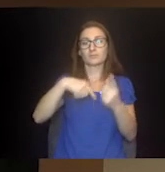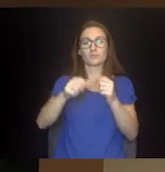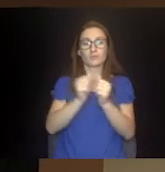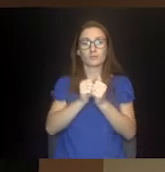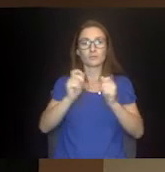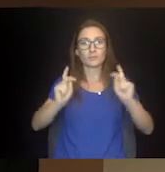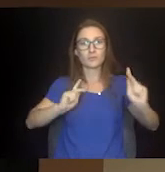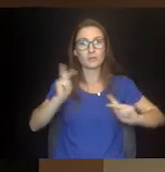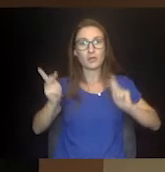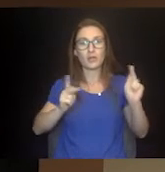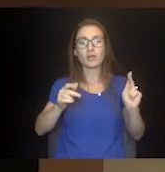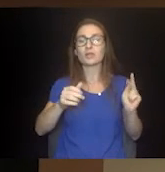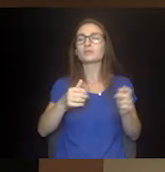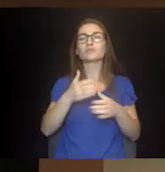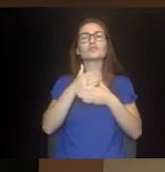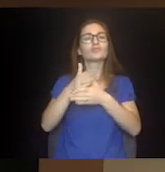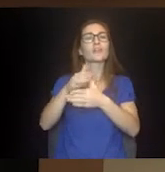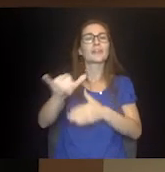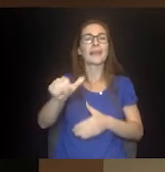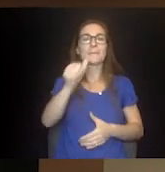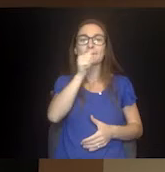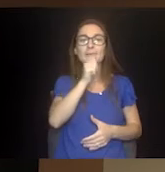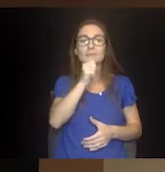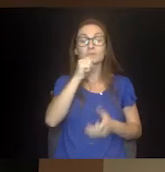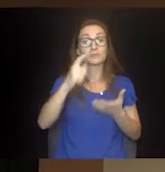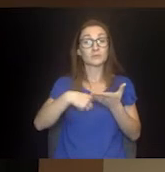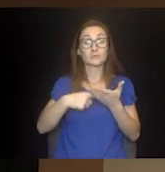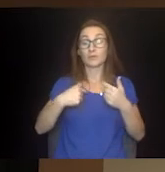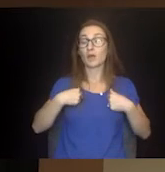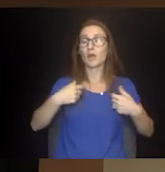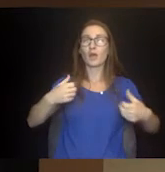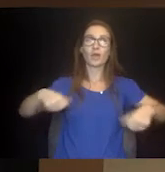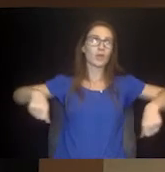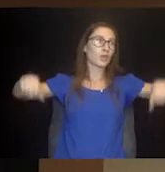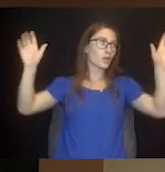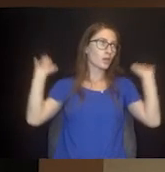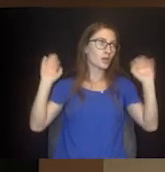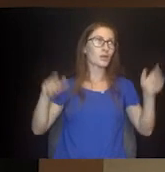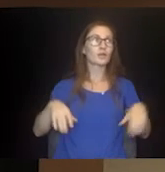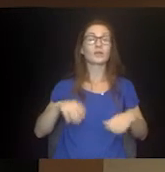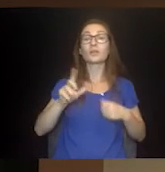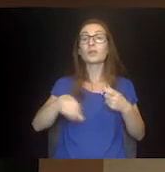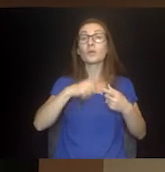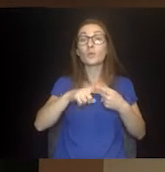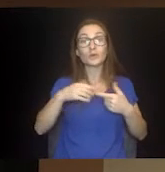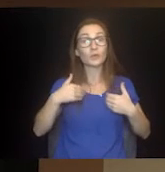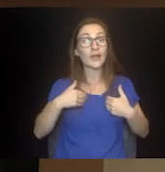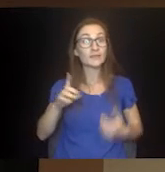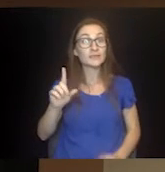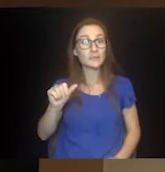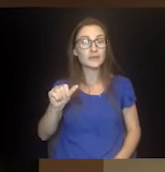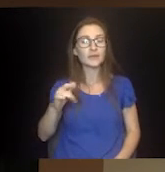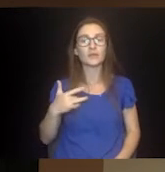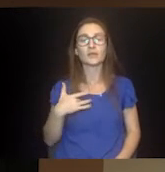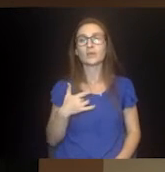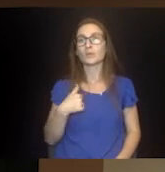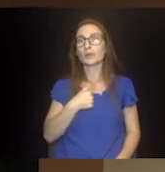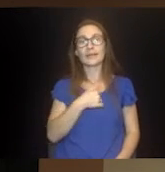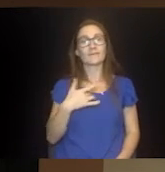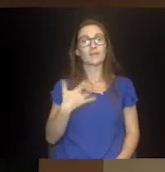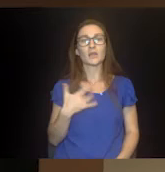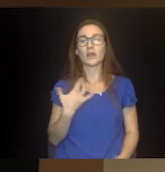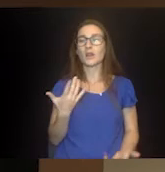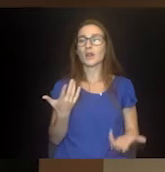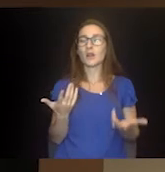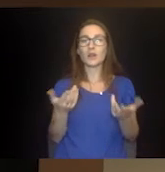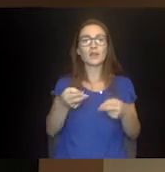with, being around people, and sharing that same amount of patience that at times I didn't have, because one of the things with having disabilities is having a short